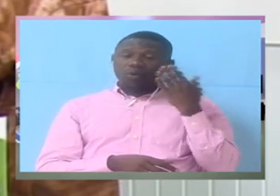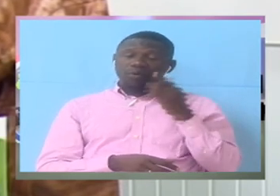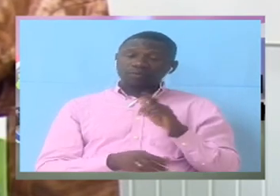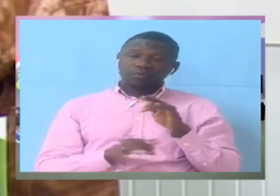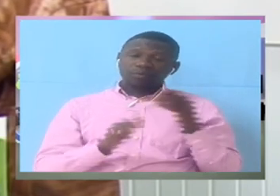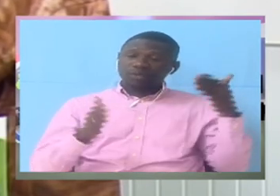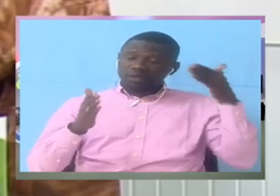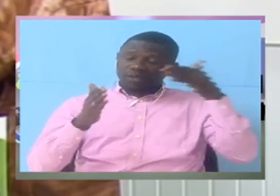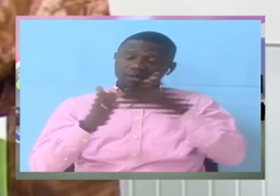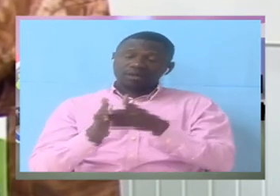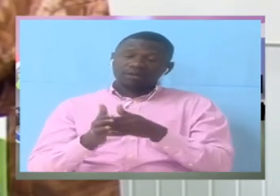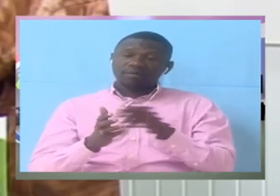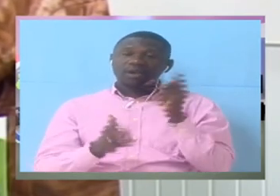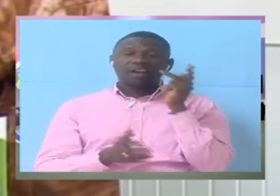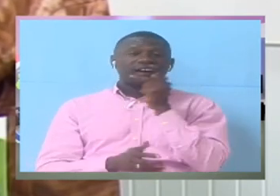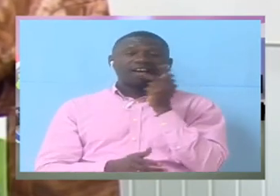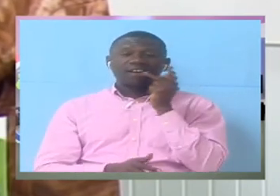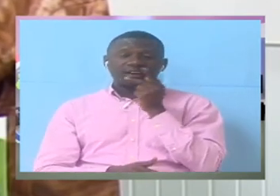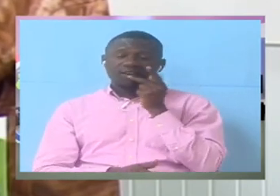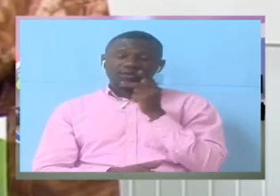when we reached Kaulah,